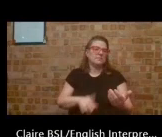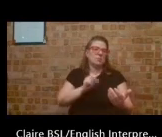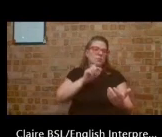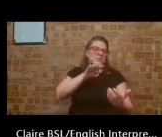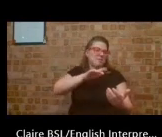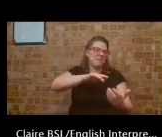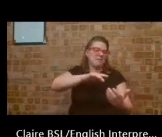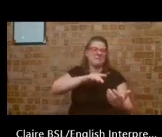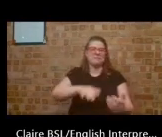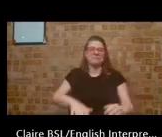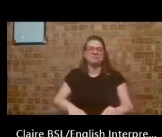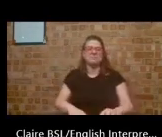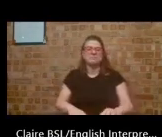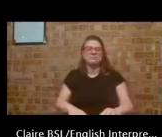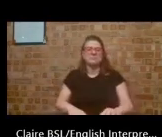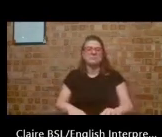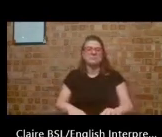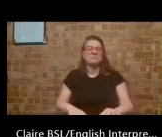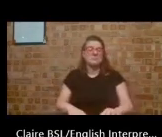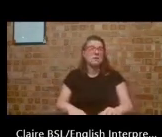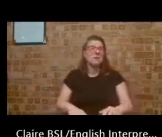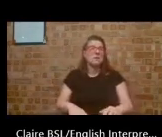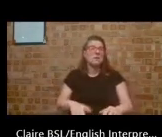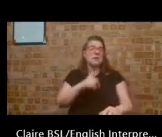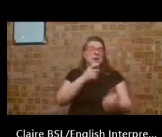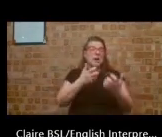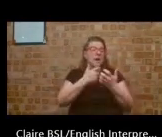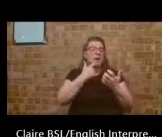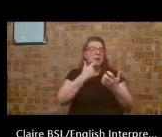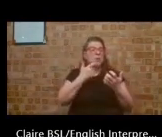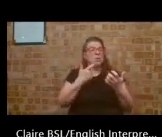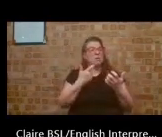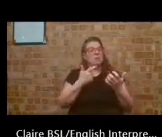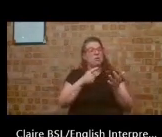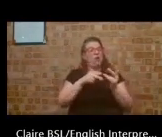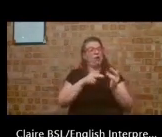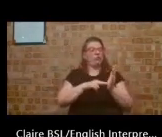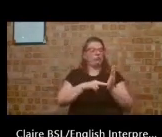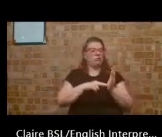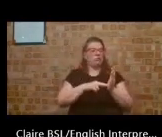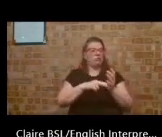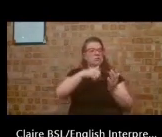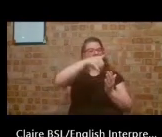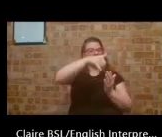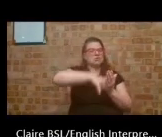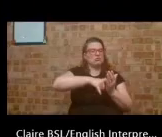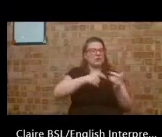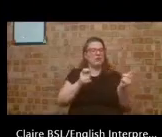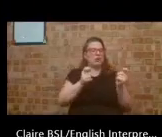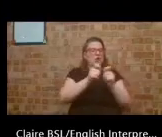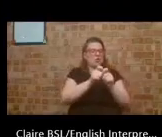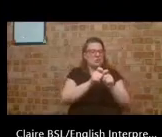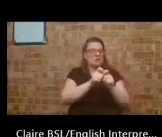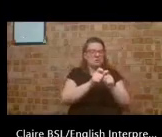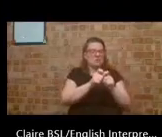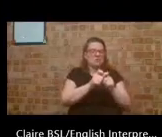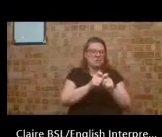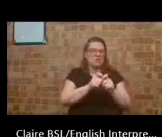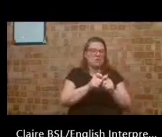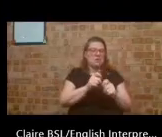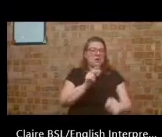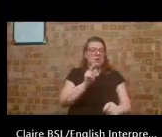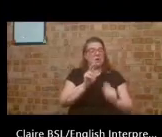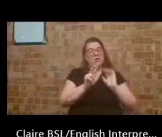it. To turn the screen curtain on, it is a